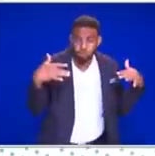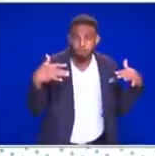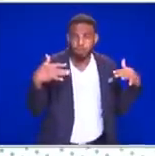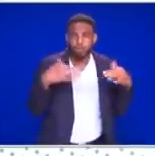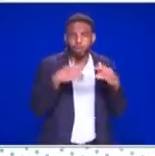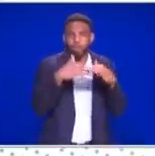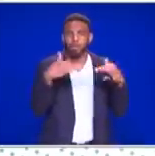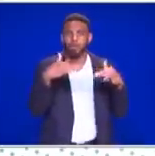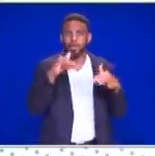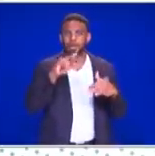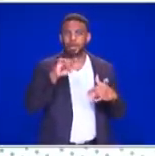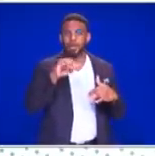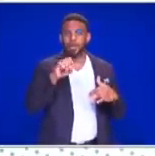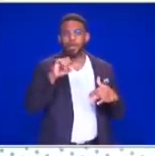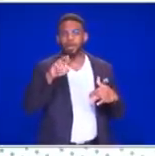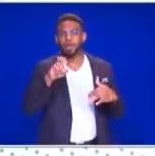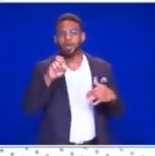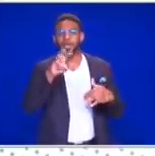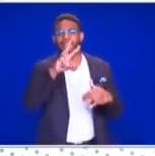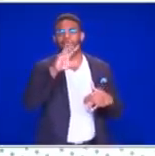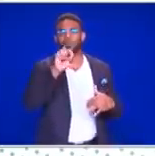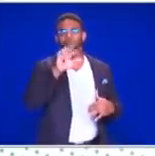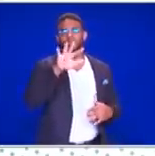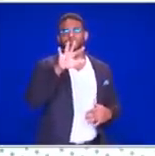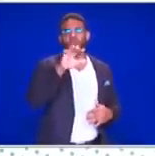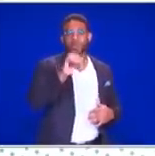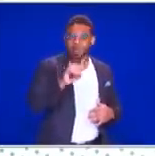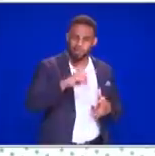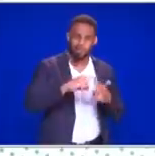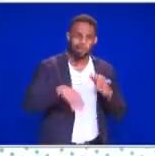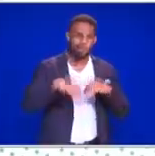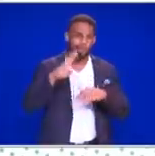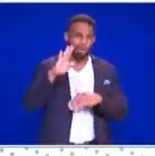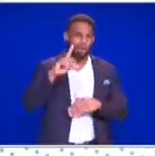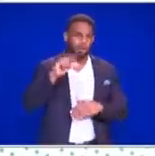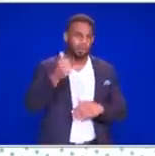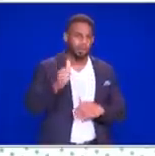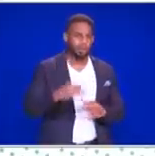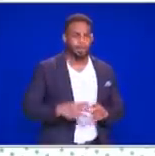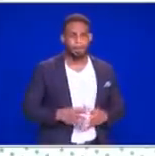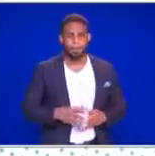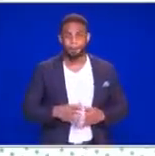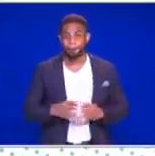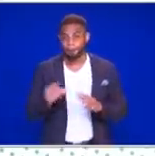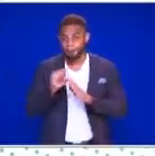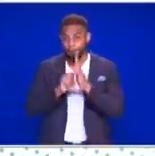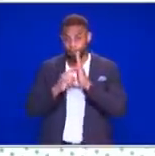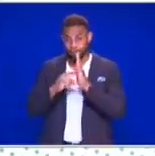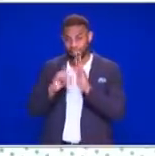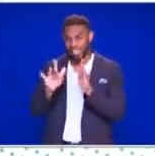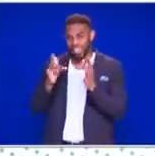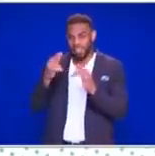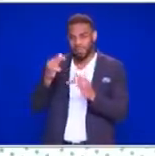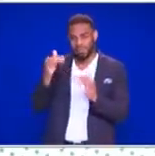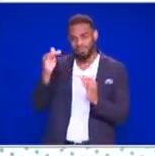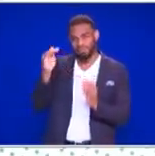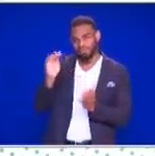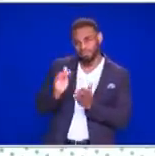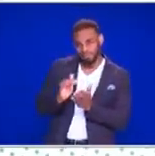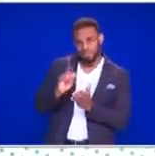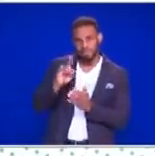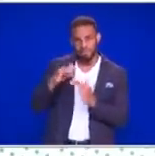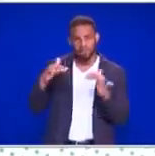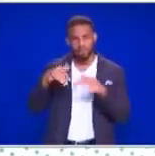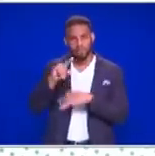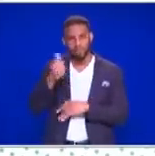with a diversity index score of 65.0 or more in 2010. States shown in light green were less diverse in